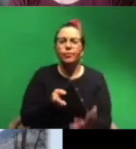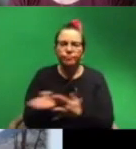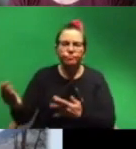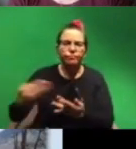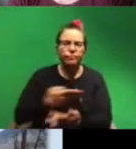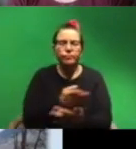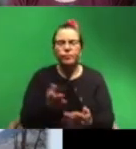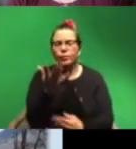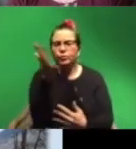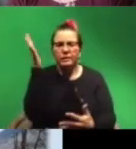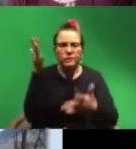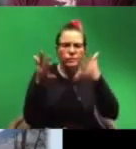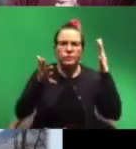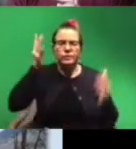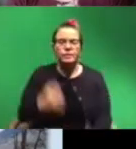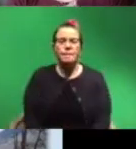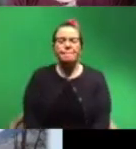this undergrowth. And